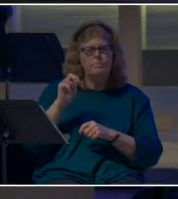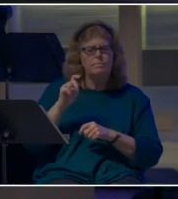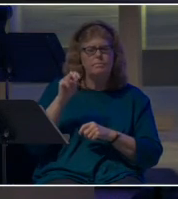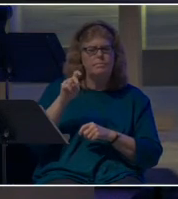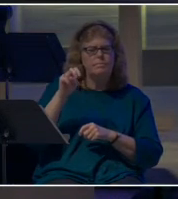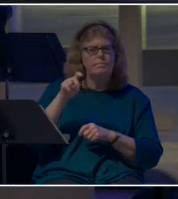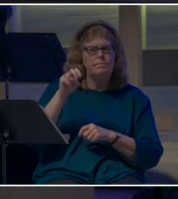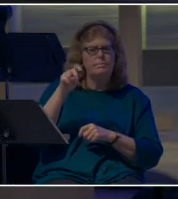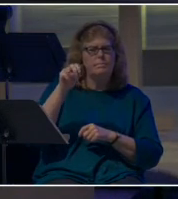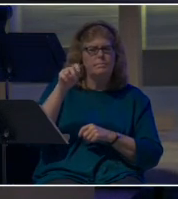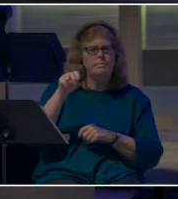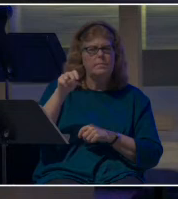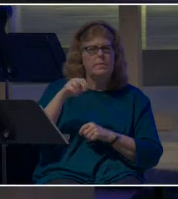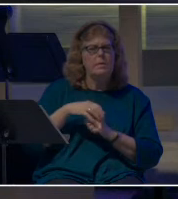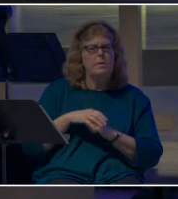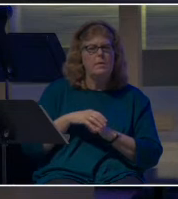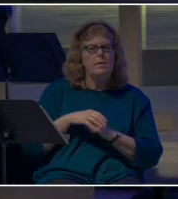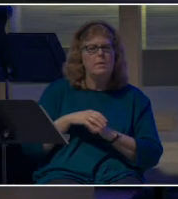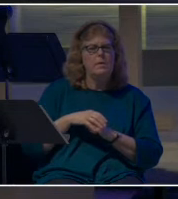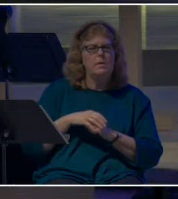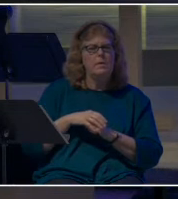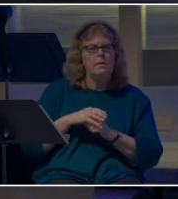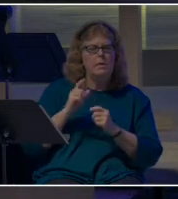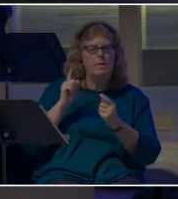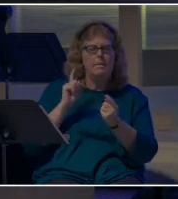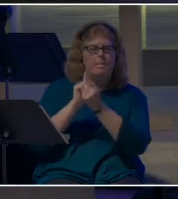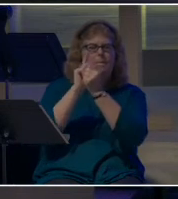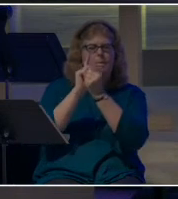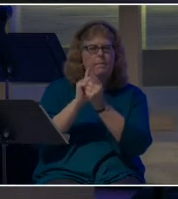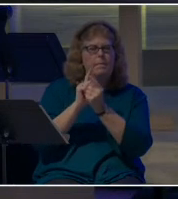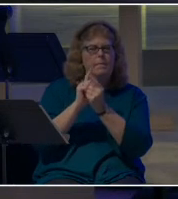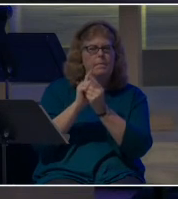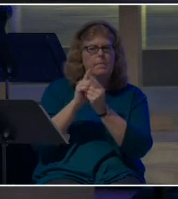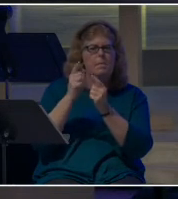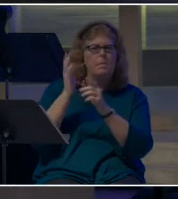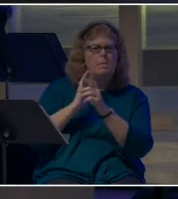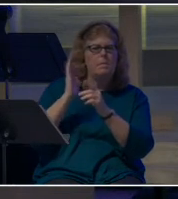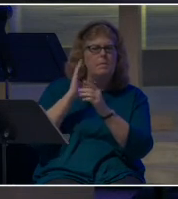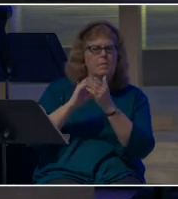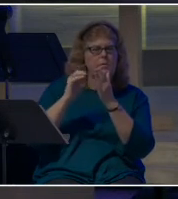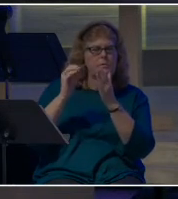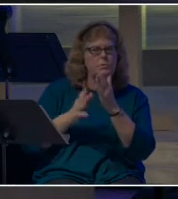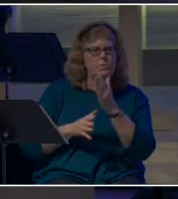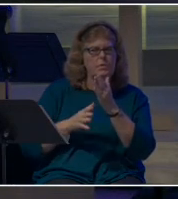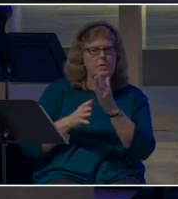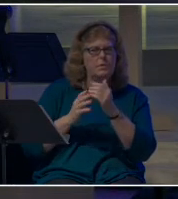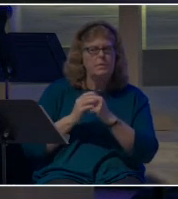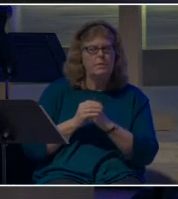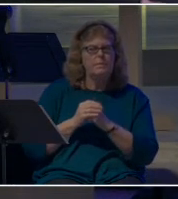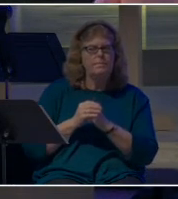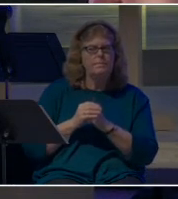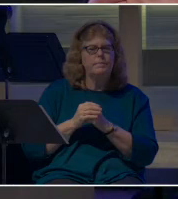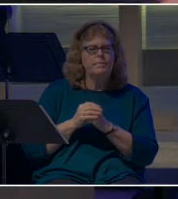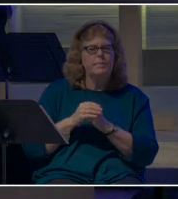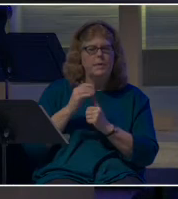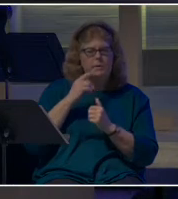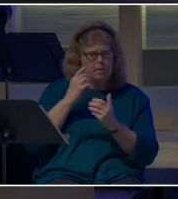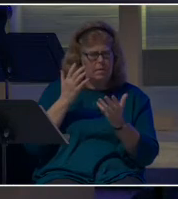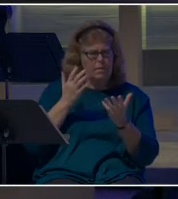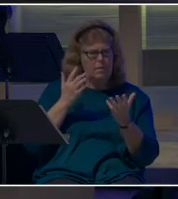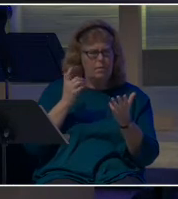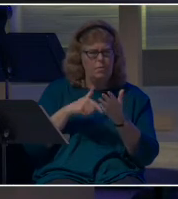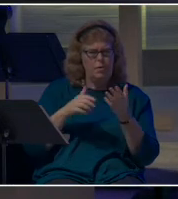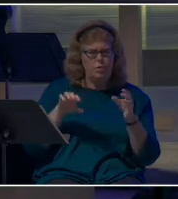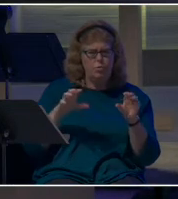up the stairs, he bumps into one of his former students. And he said, "What are you